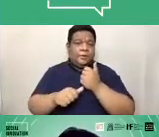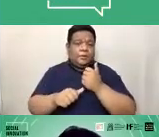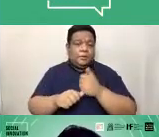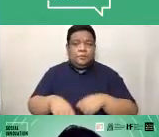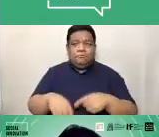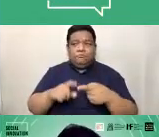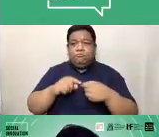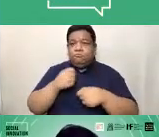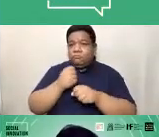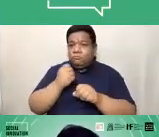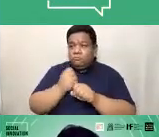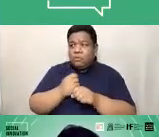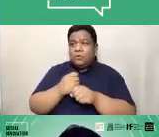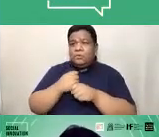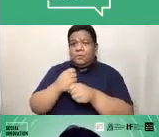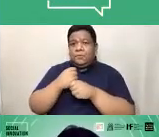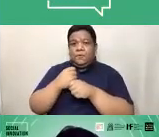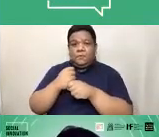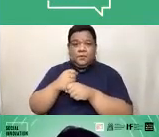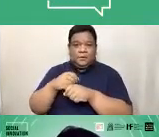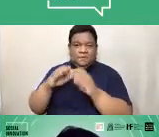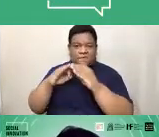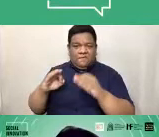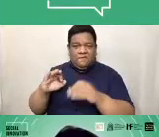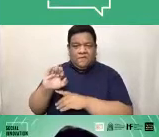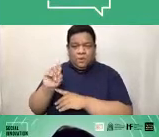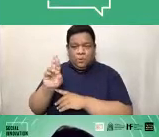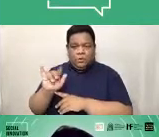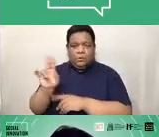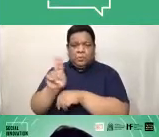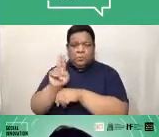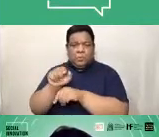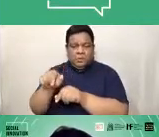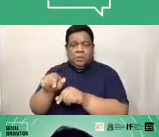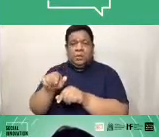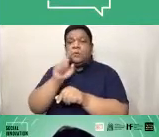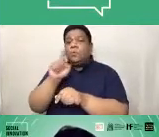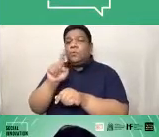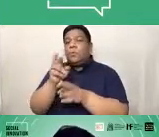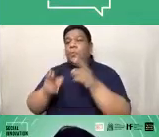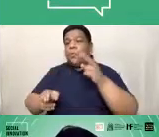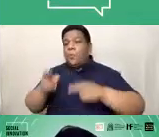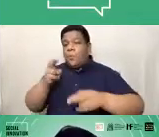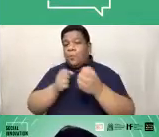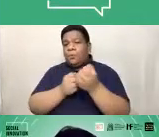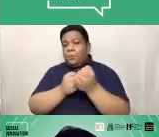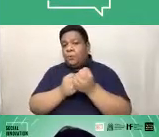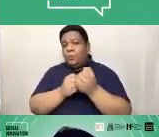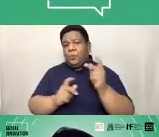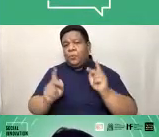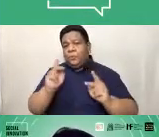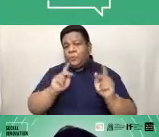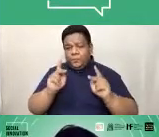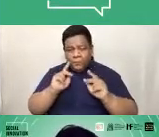Manufacturing frequently makes use of these. And in human-robot interaction, these are robots that actually assist humans to do tasks. And